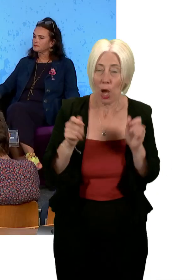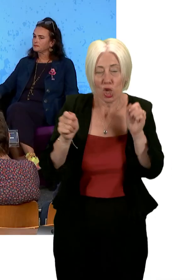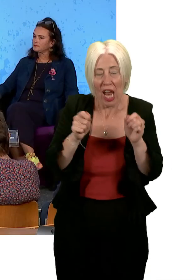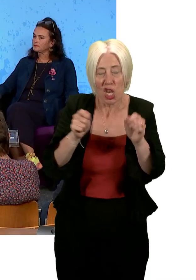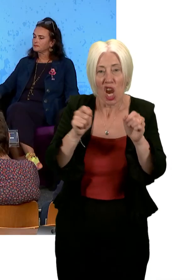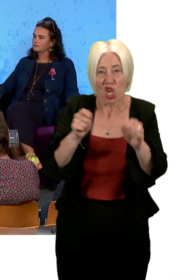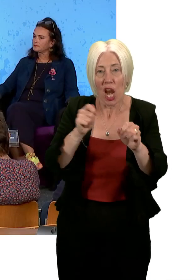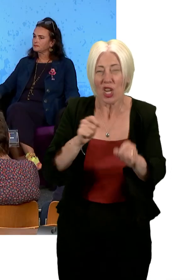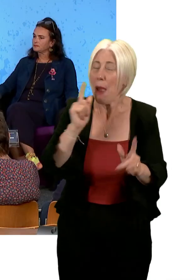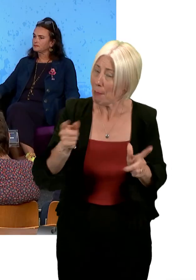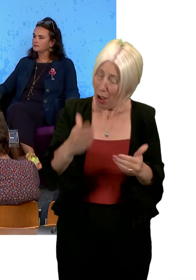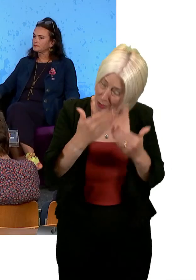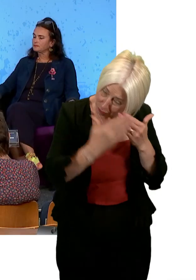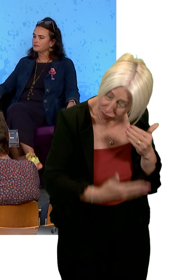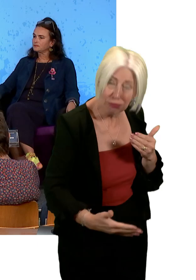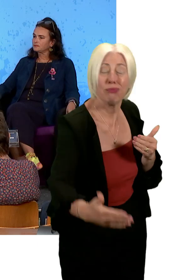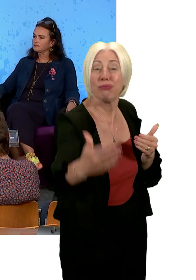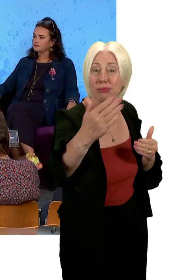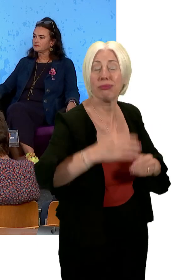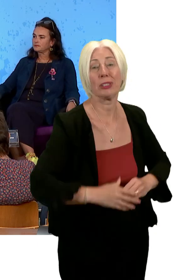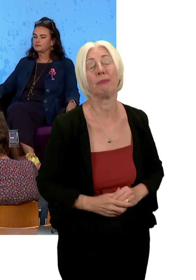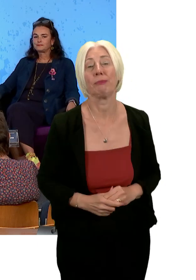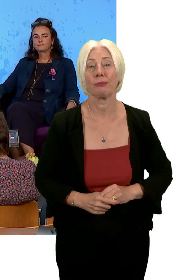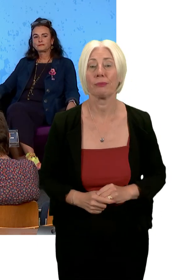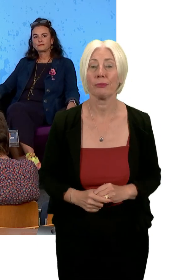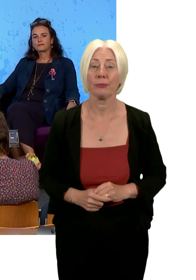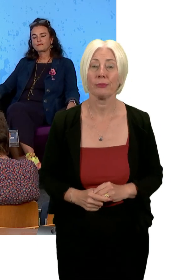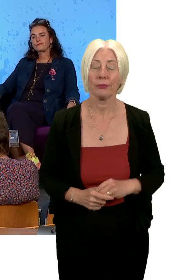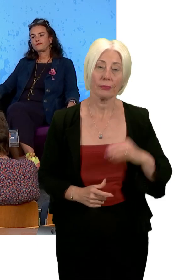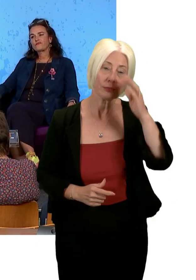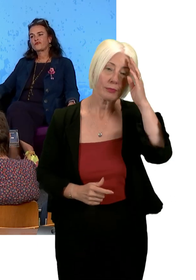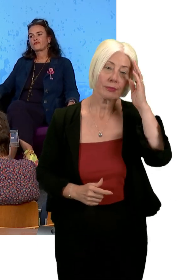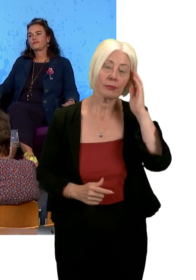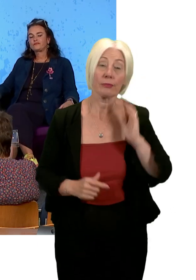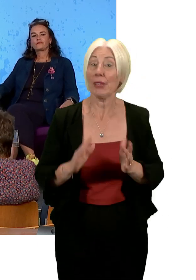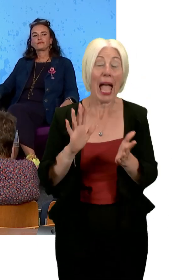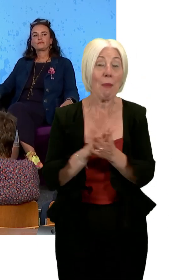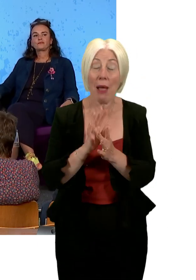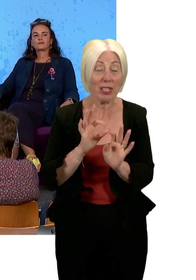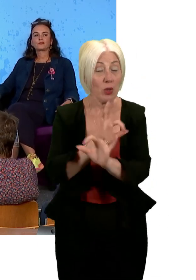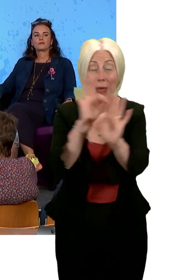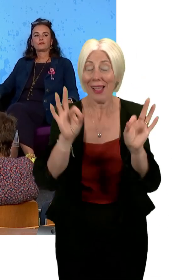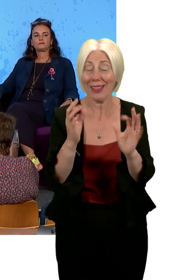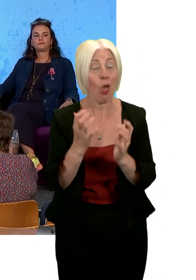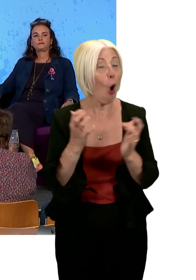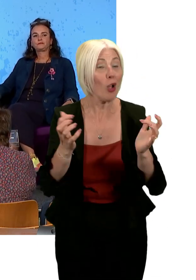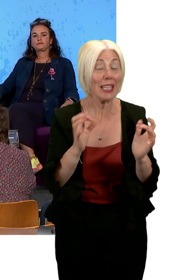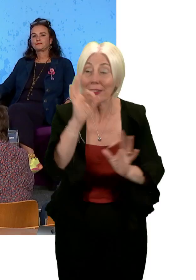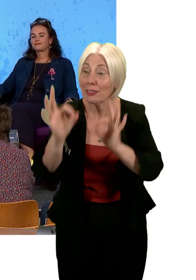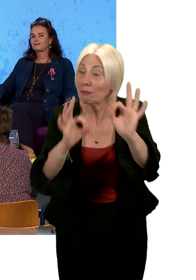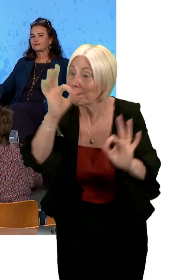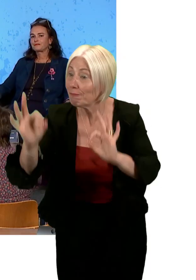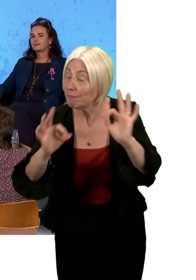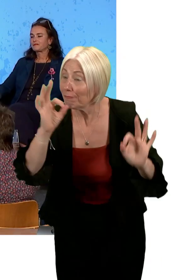Thank you. Okay. We have a question over here. Yeah, thanks. I'm happy to keep coming to the audience, and then